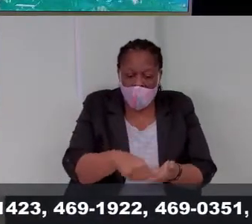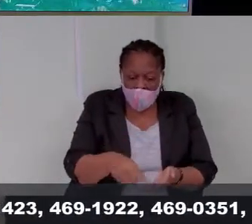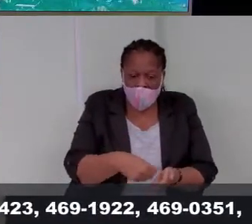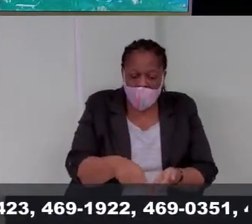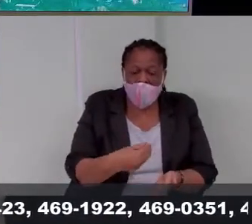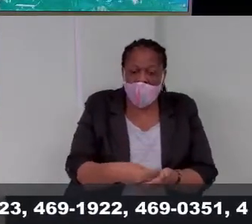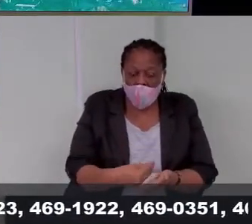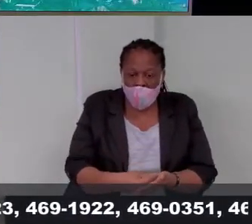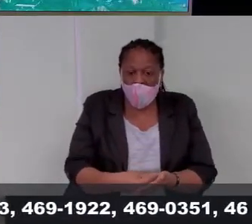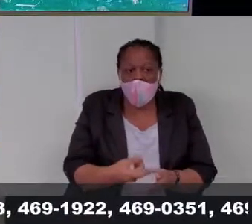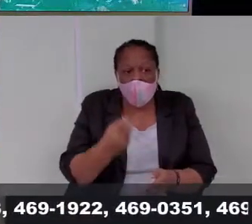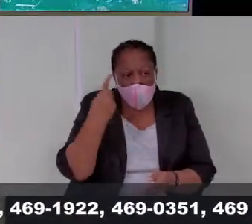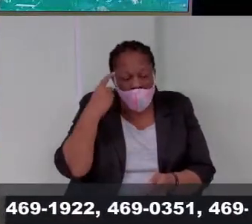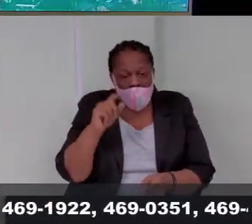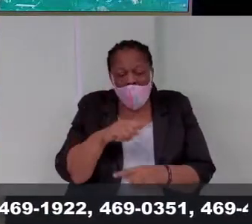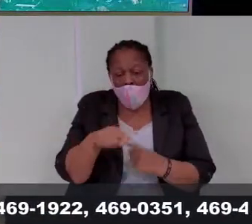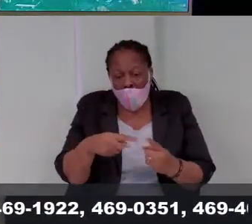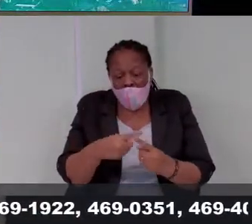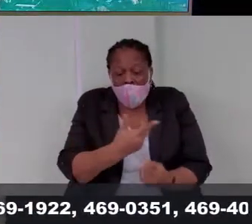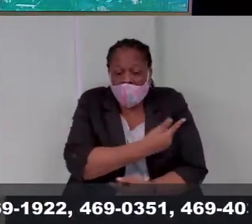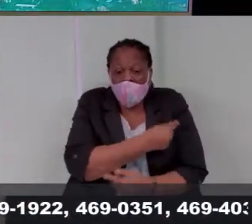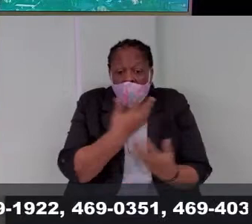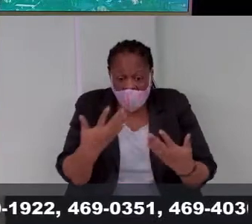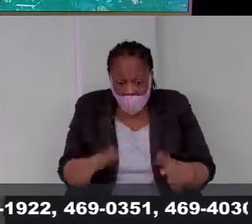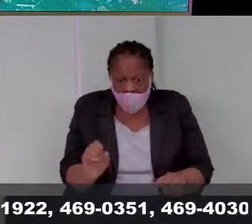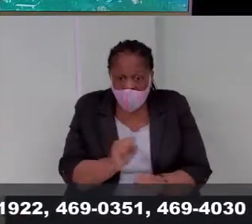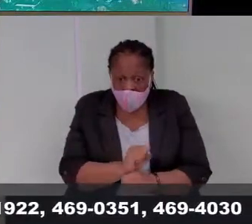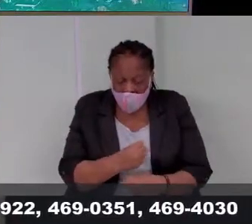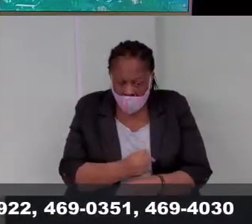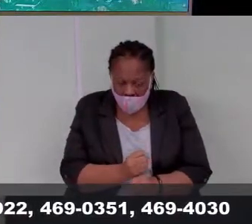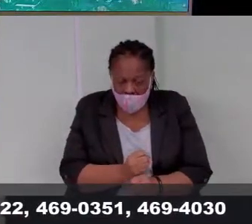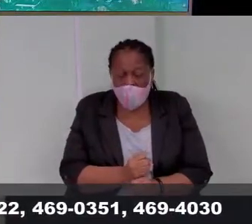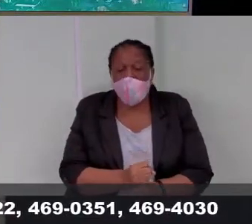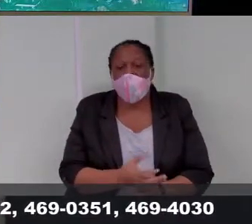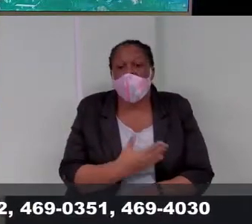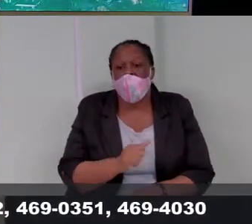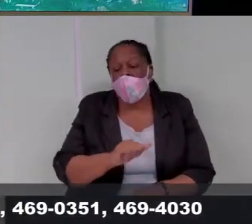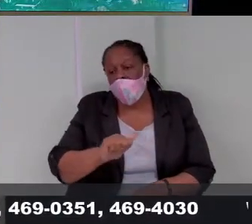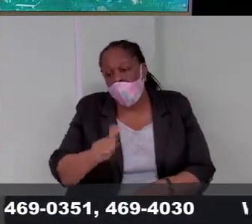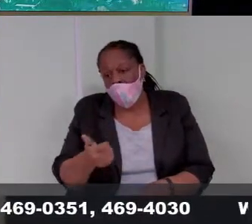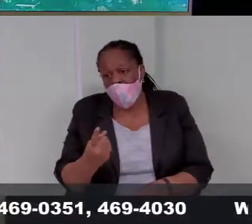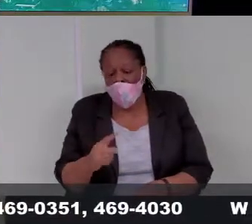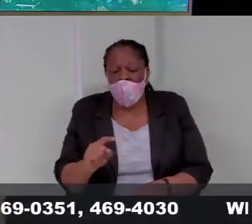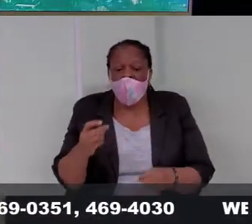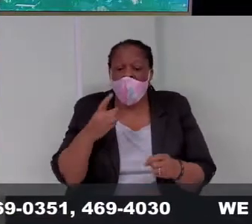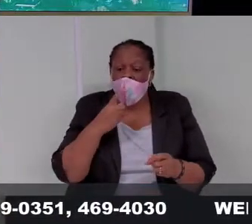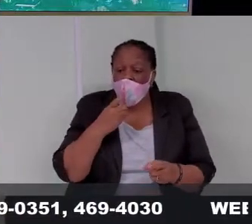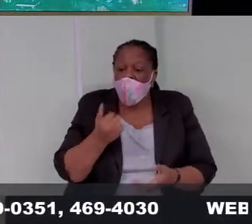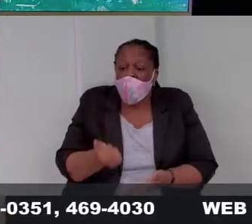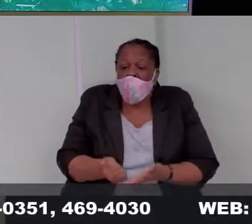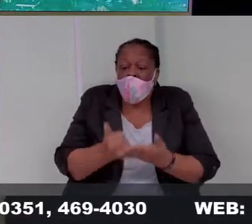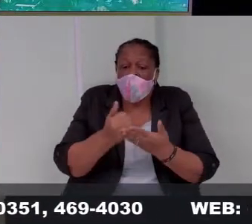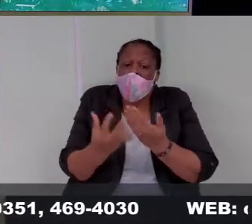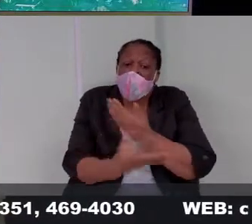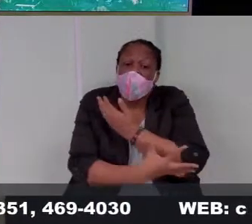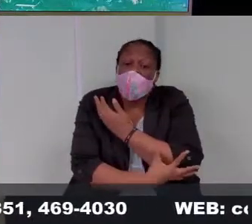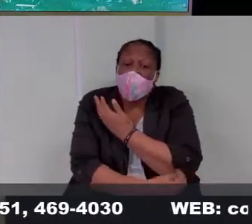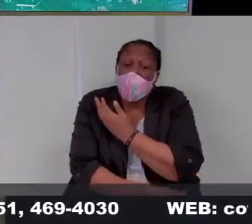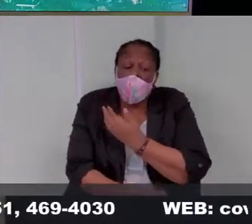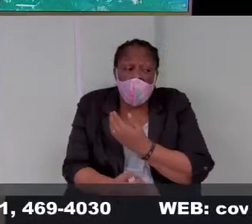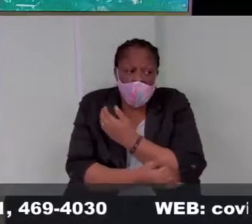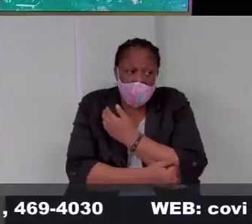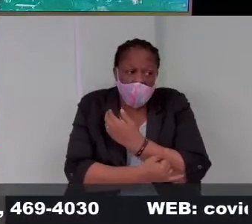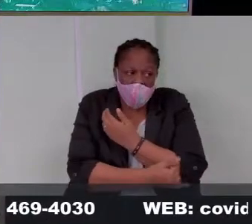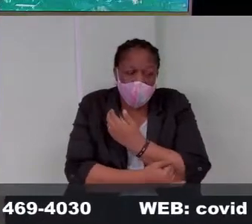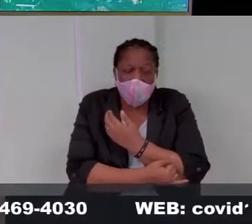a number of other CAFA member states, signed on to the COVAX facility, because this will ensure that